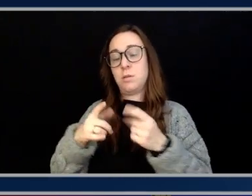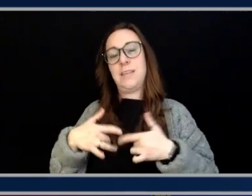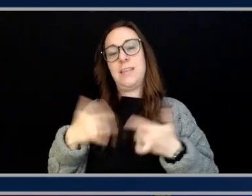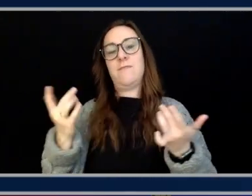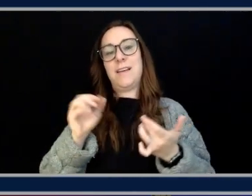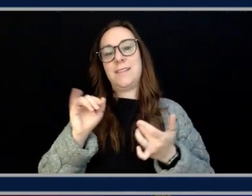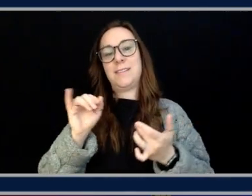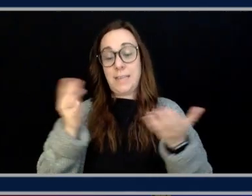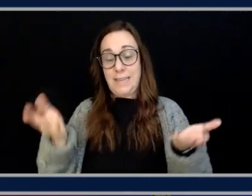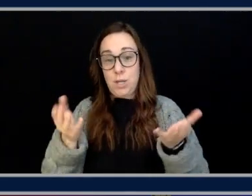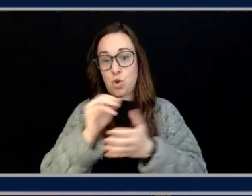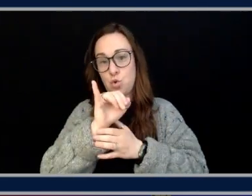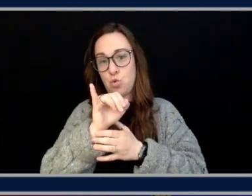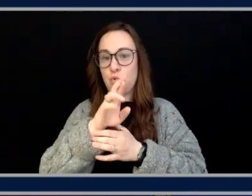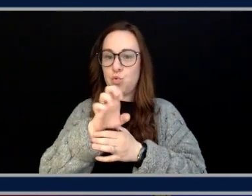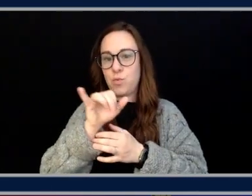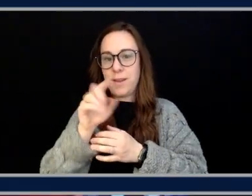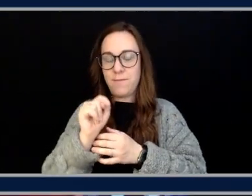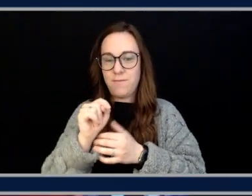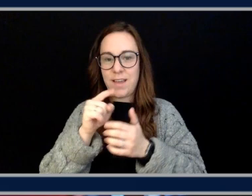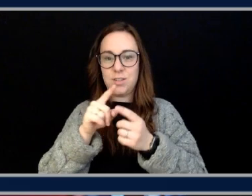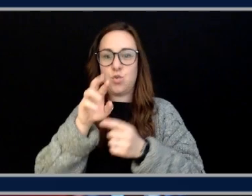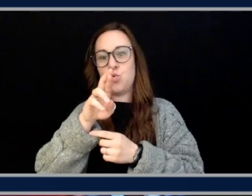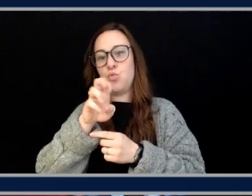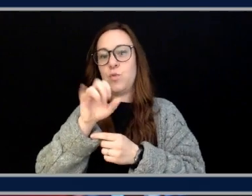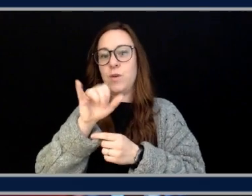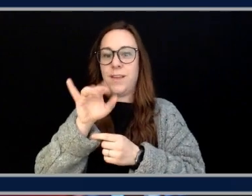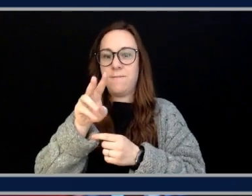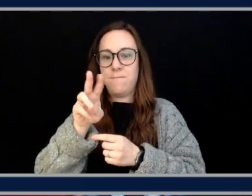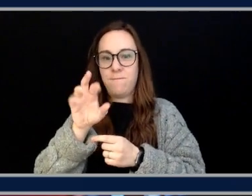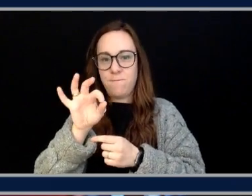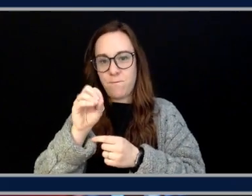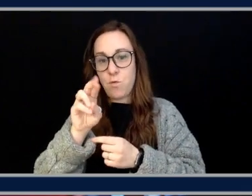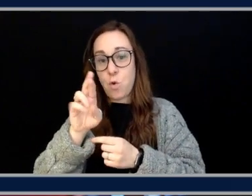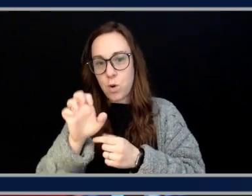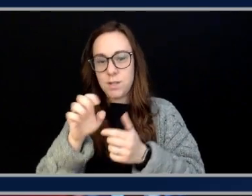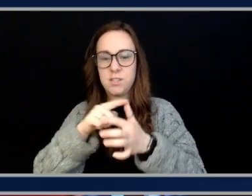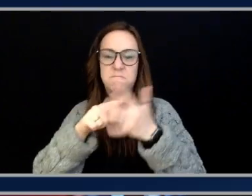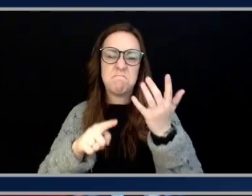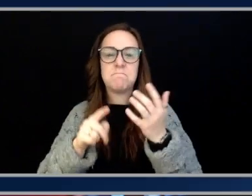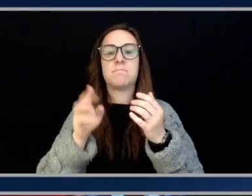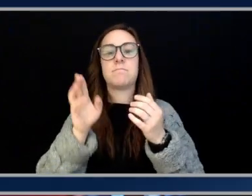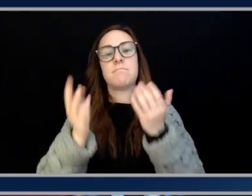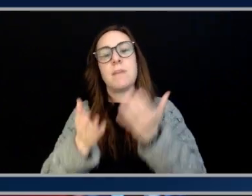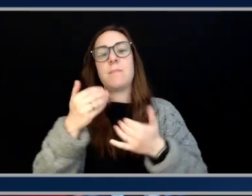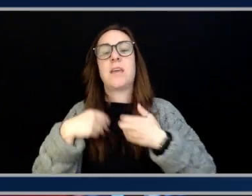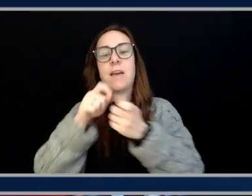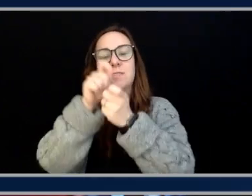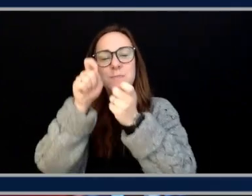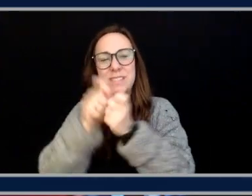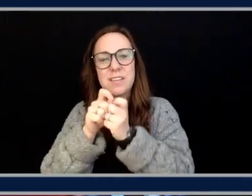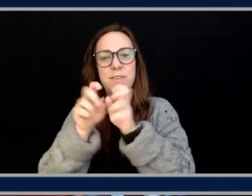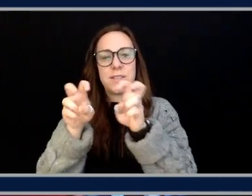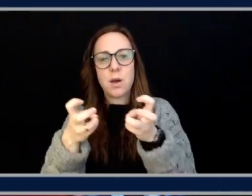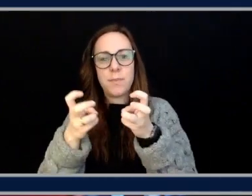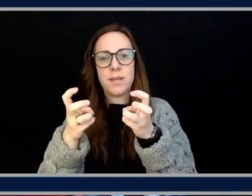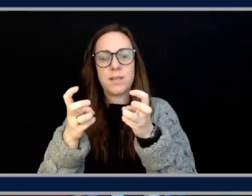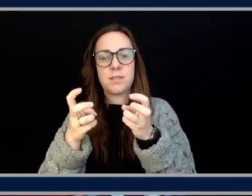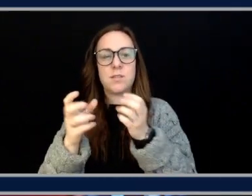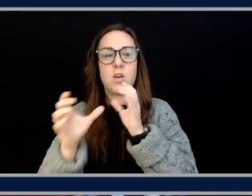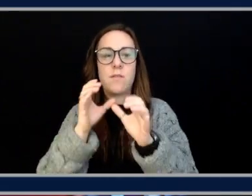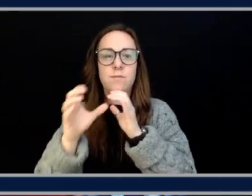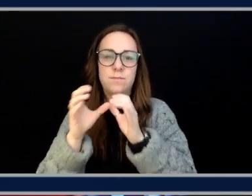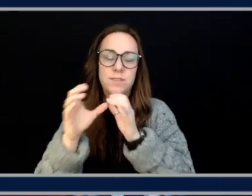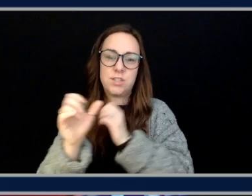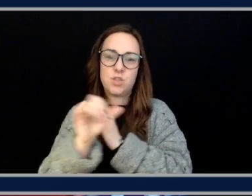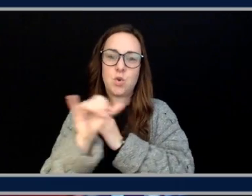reInvent, Reinforce, or even at some AWS summits, we may be having specific topics of conversation, so we might bring like a workshop or